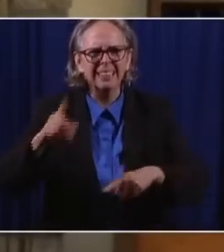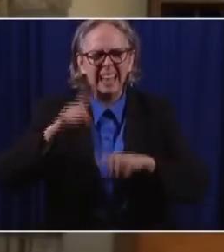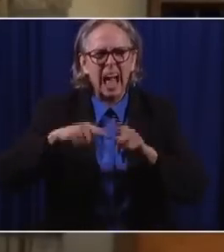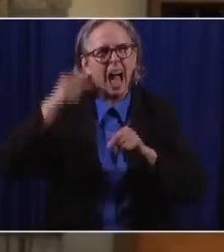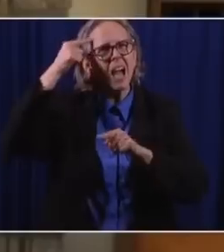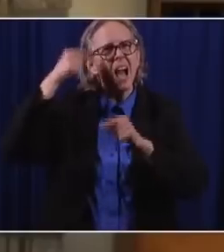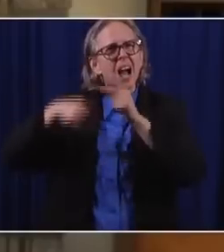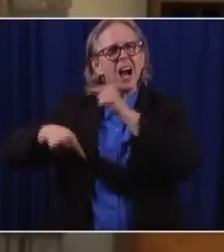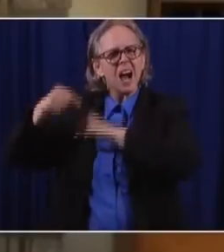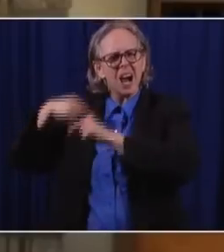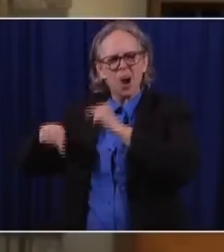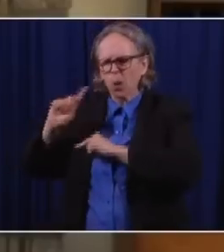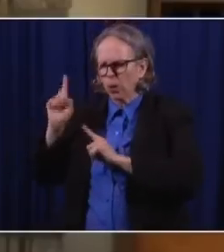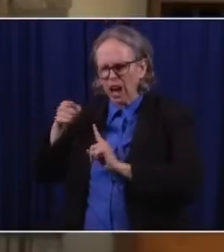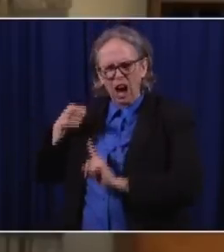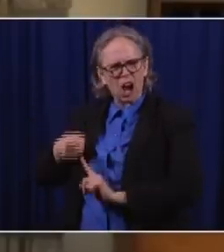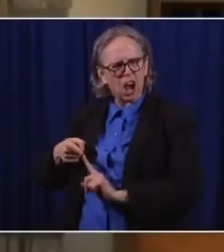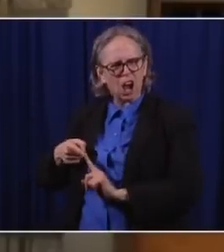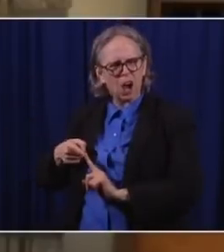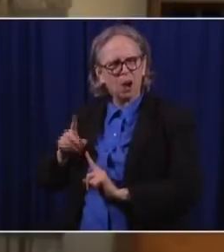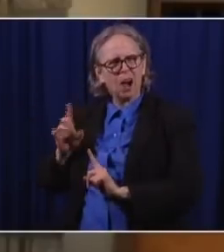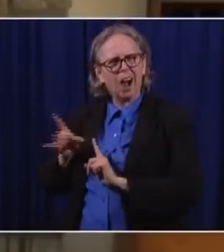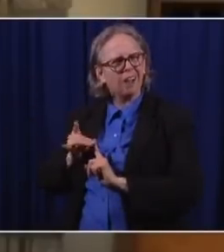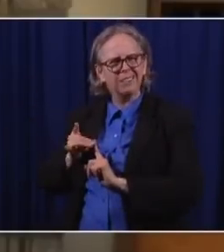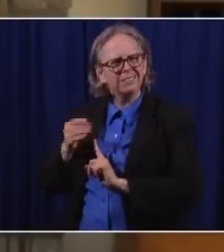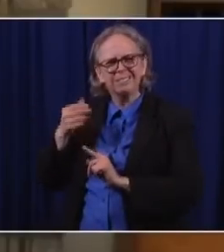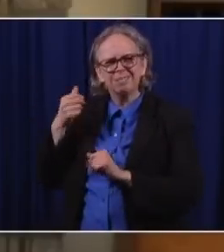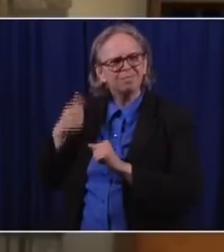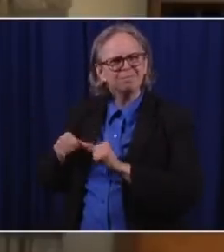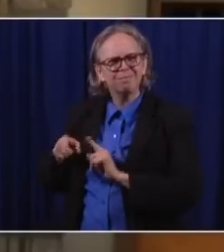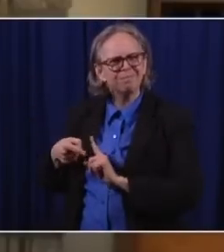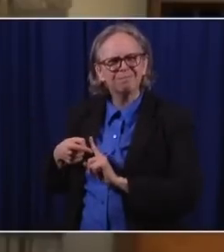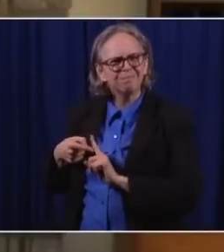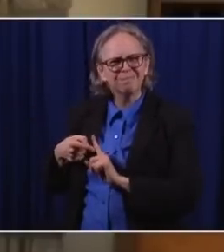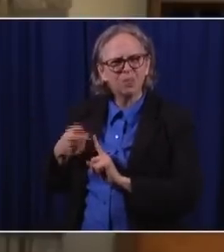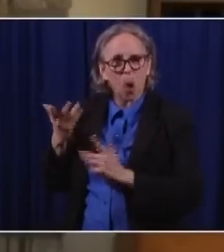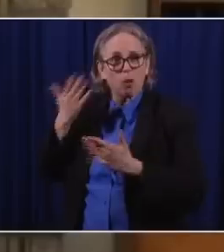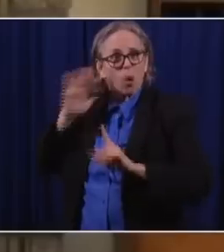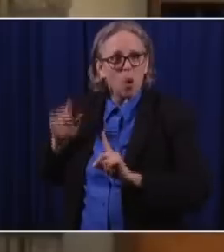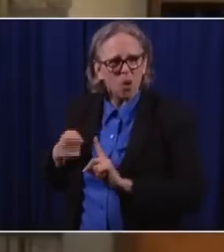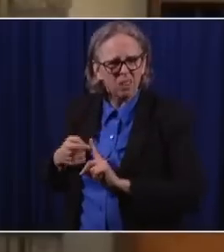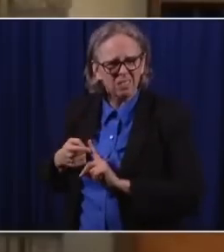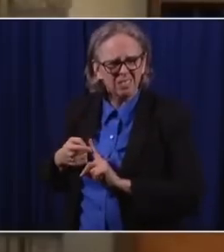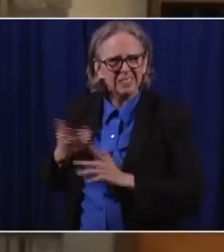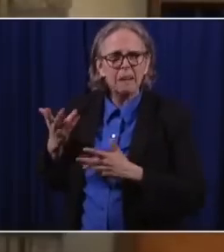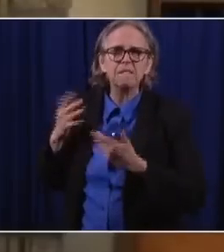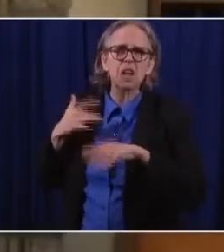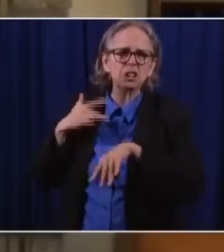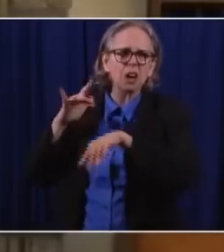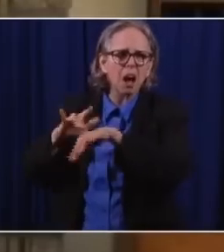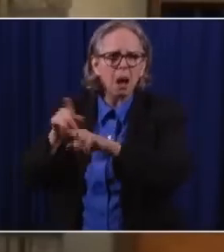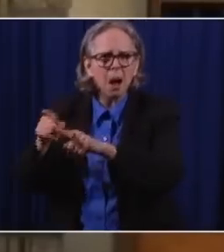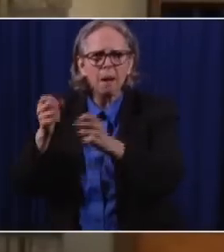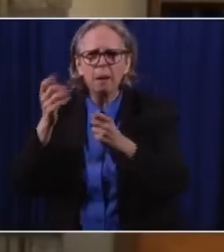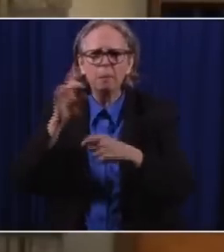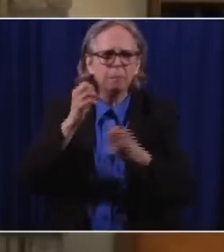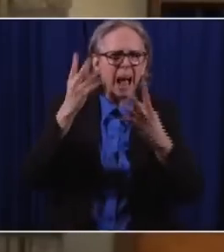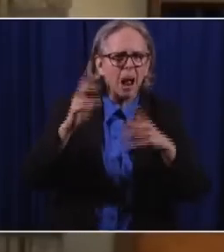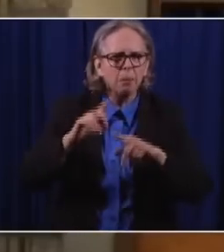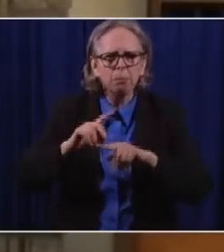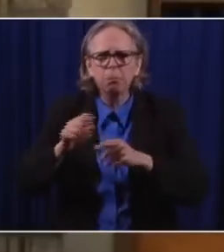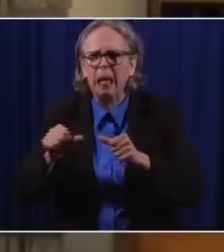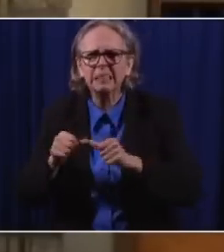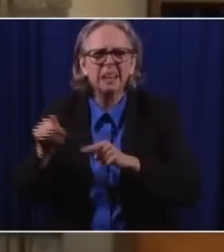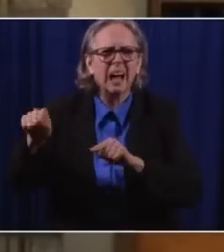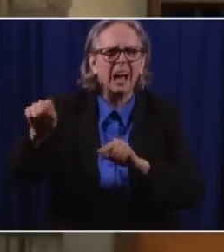8 places. And so the contact tracer will list 8 different places down there, but the person doesn't know really where they get it. Now, when